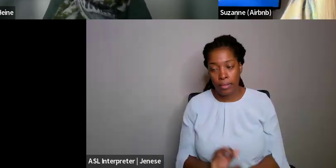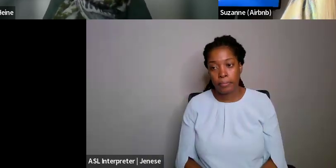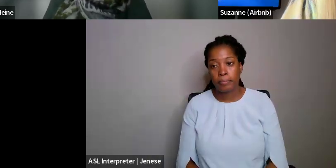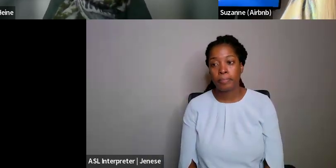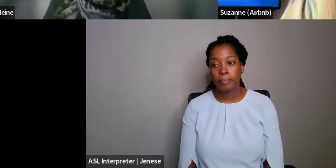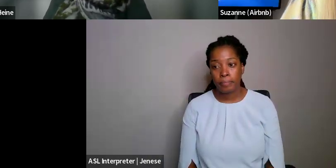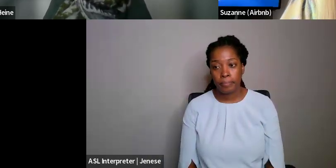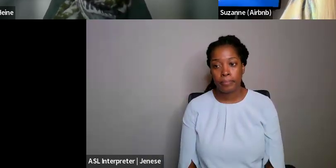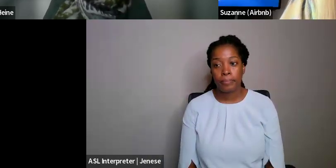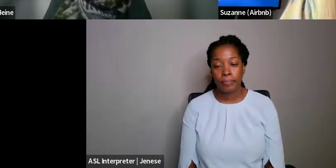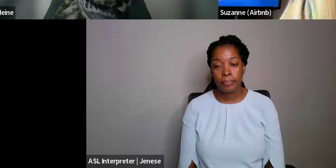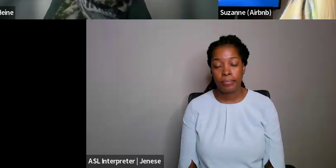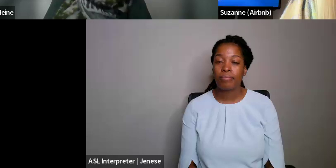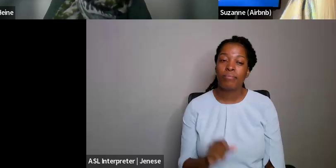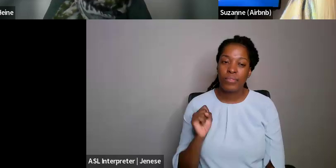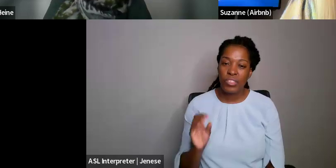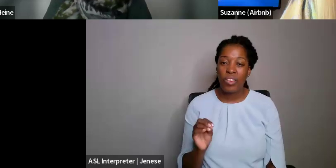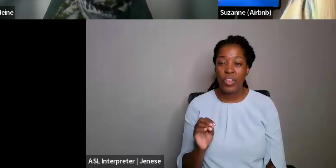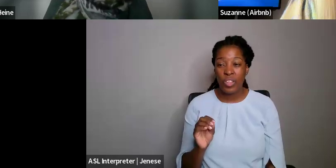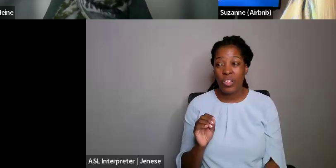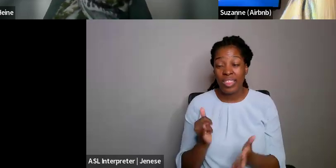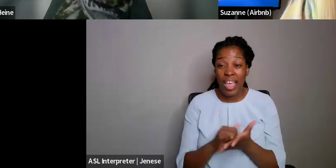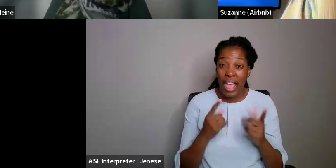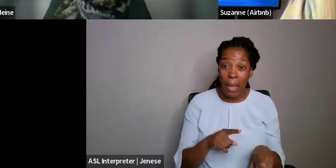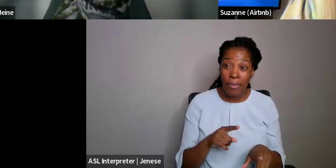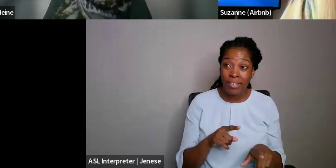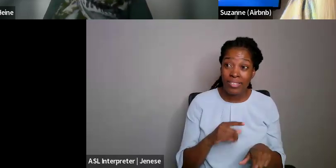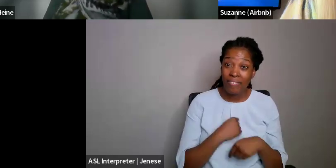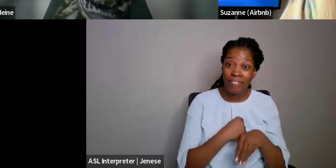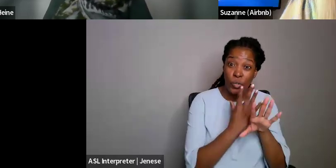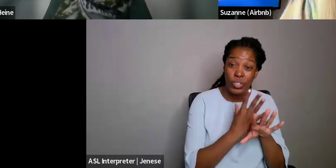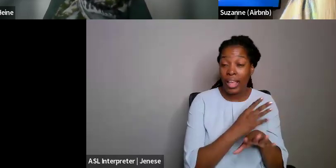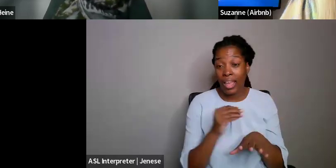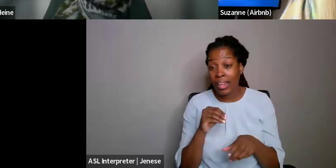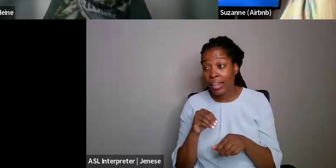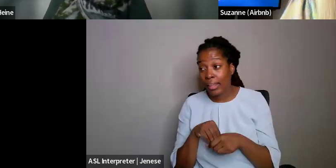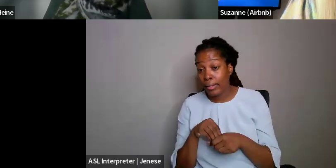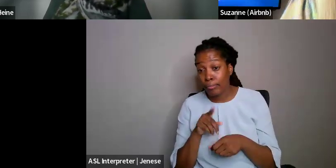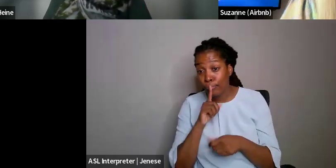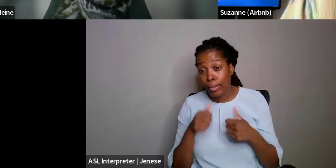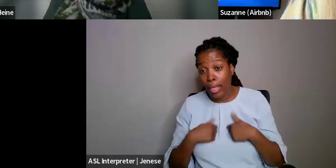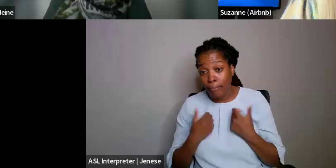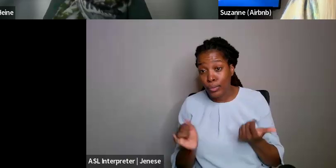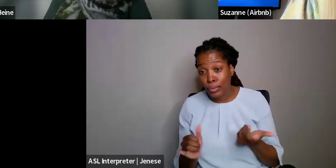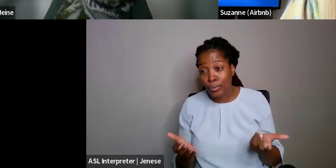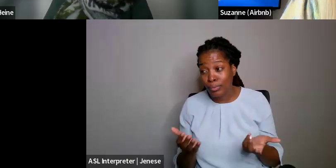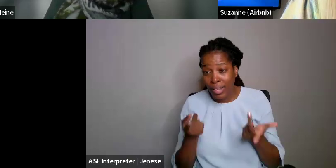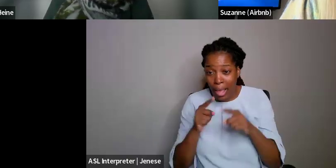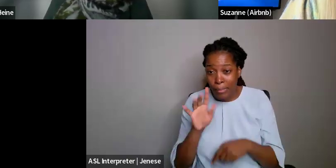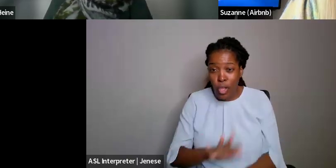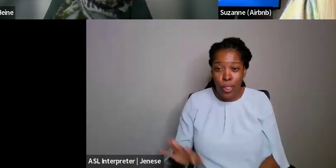so yeah, you get that, but you know what? You get it in real life. You get it all over. So yeah,